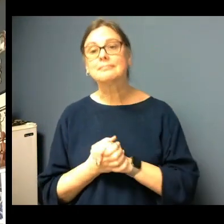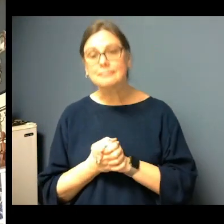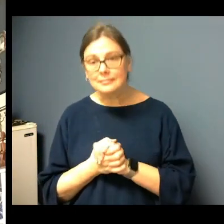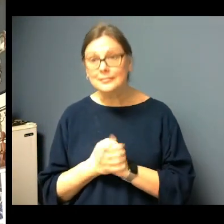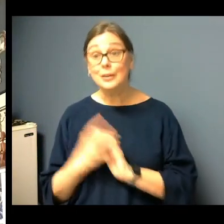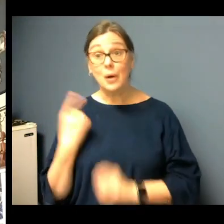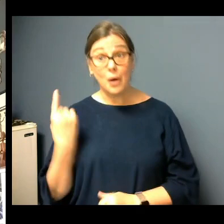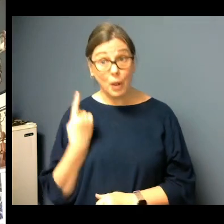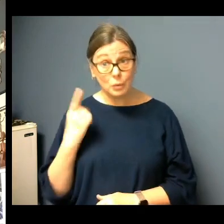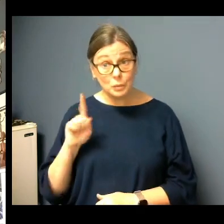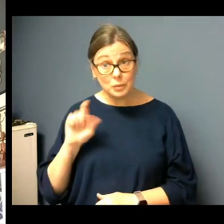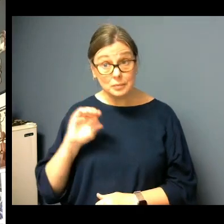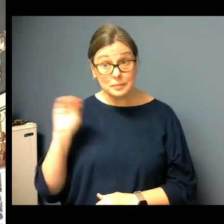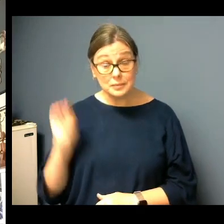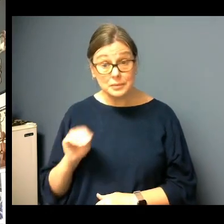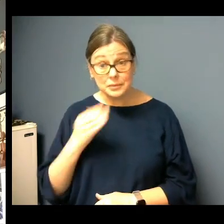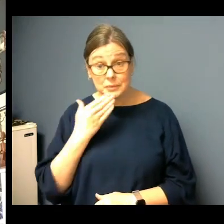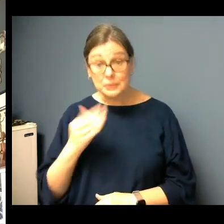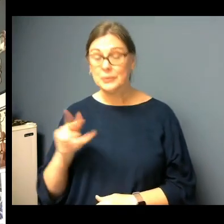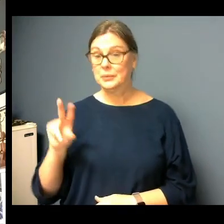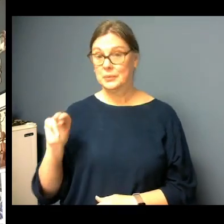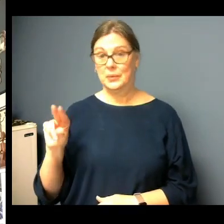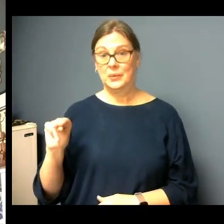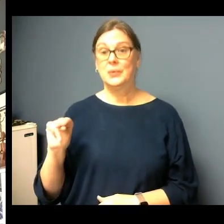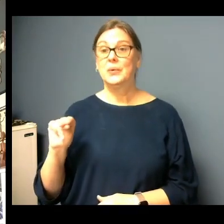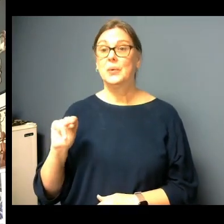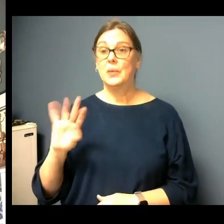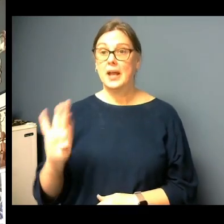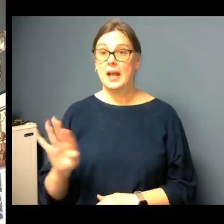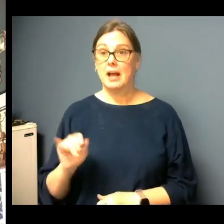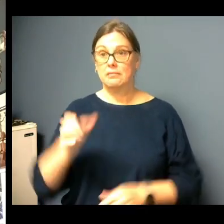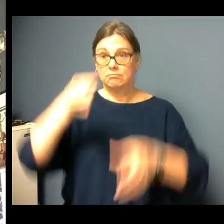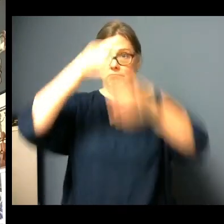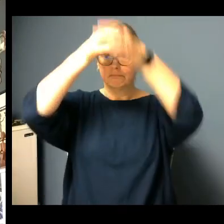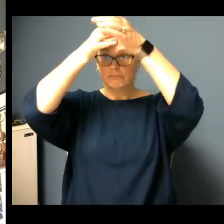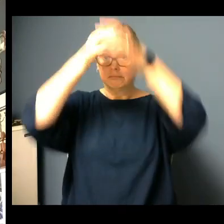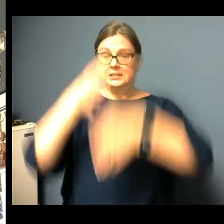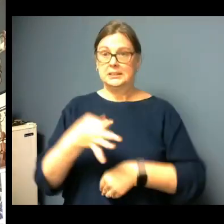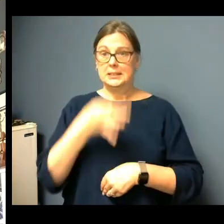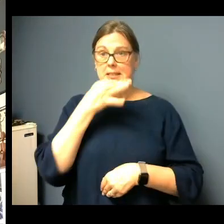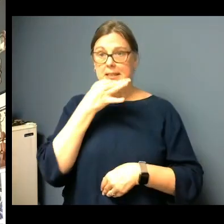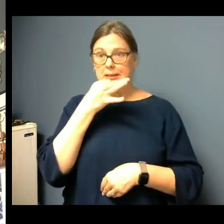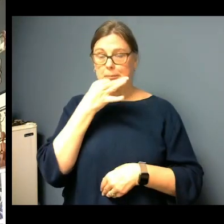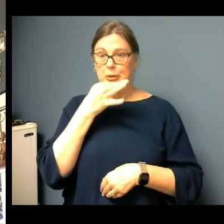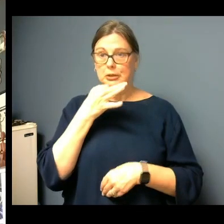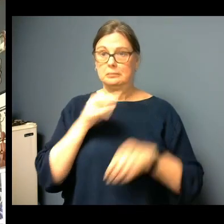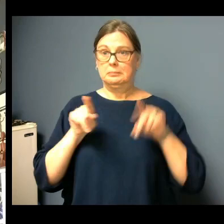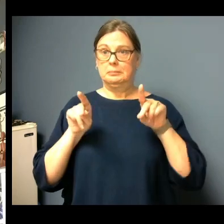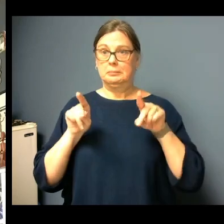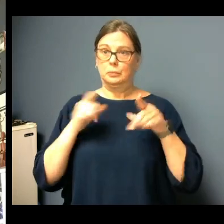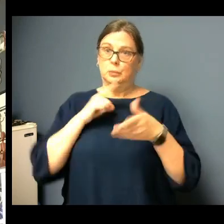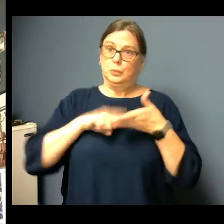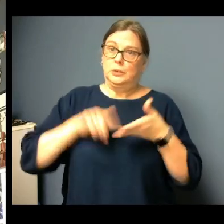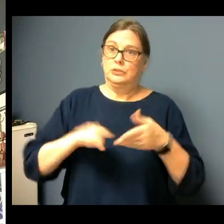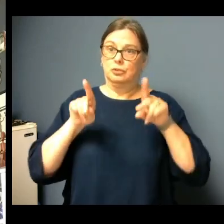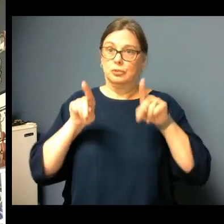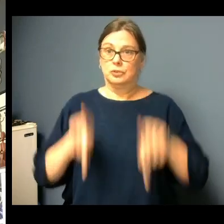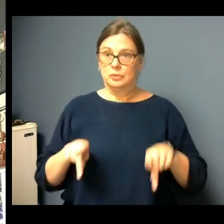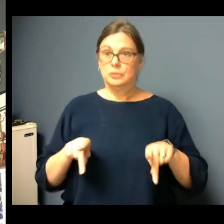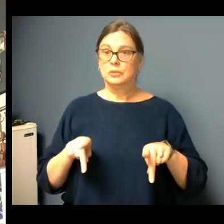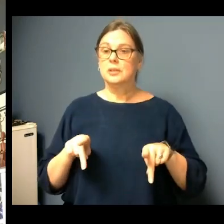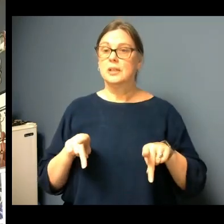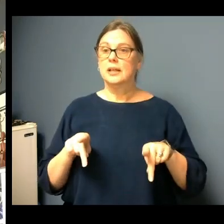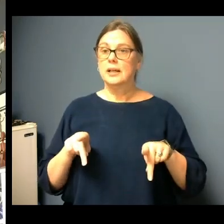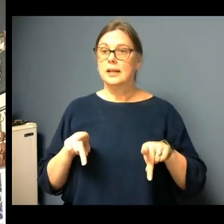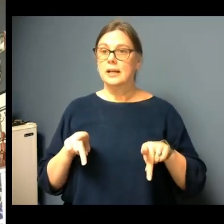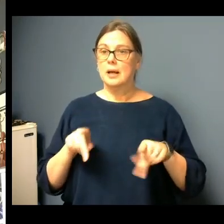we have here in terms of these expert opinions that lead women to kind of question themselves. And so that's maybe where we